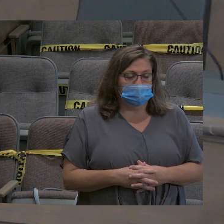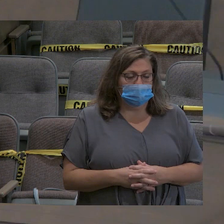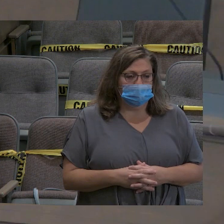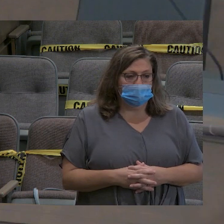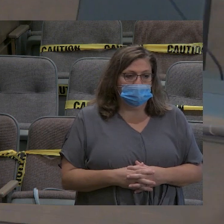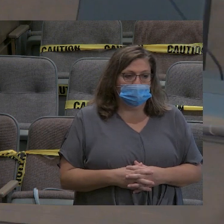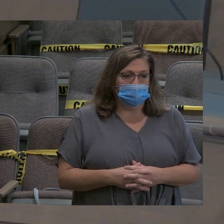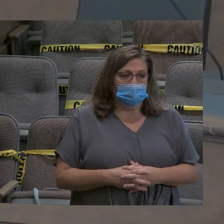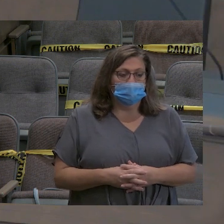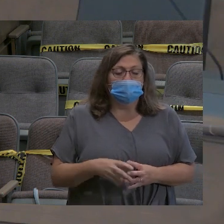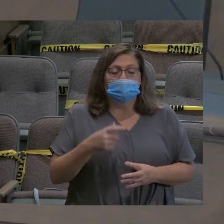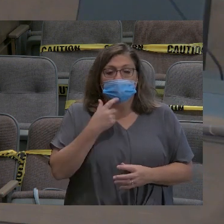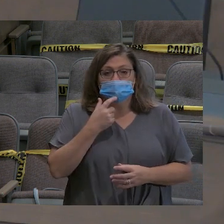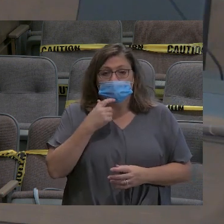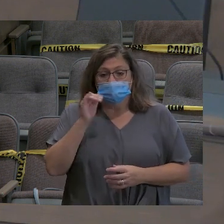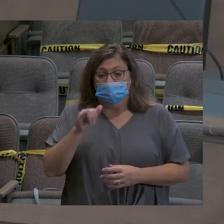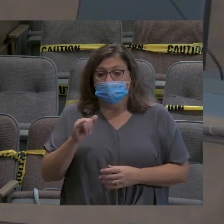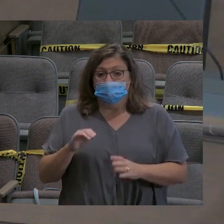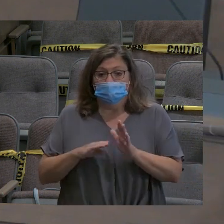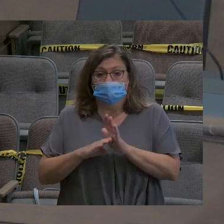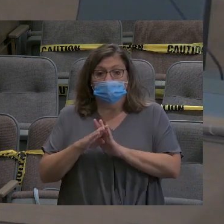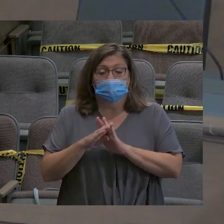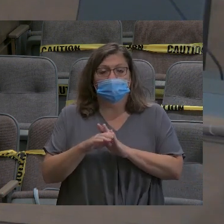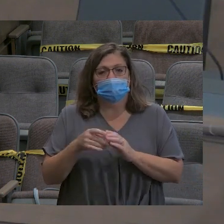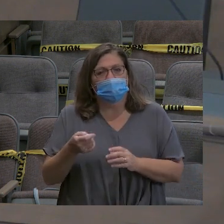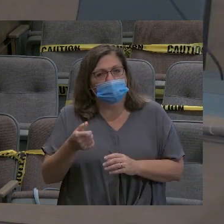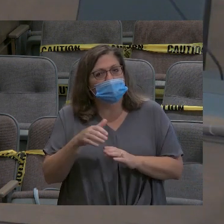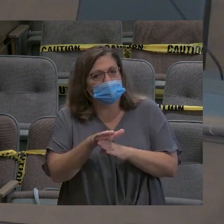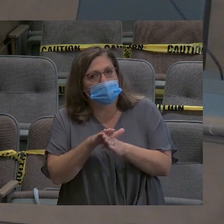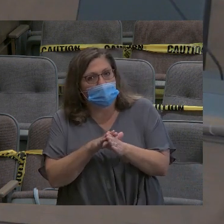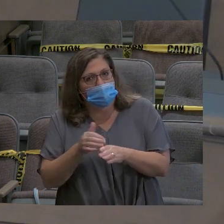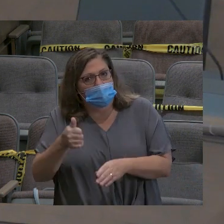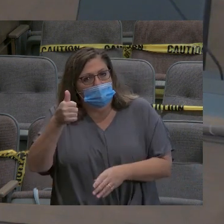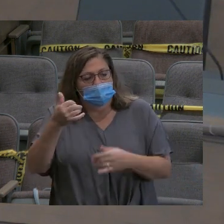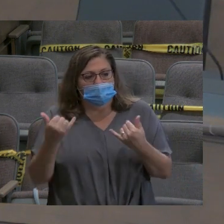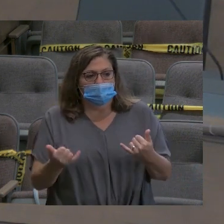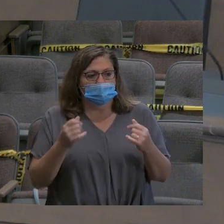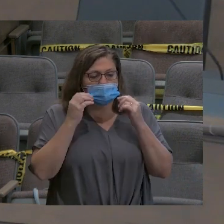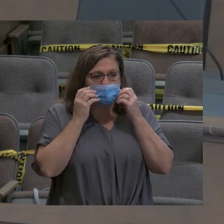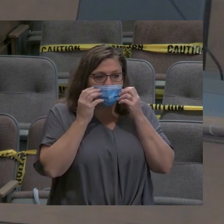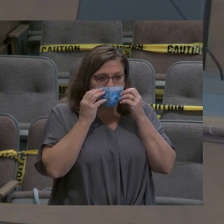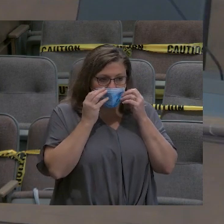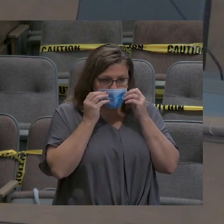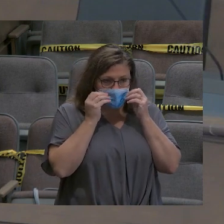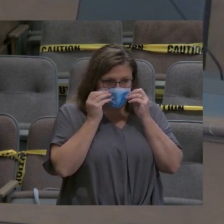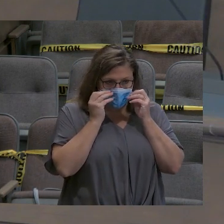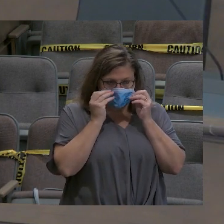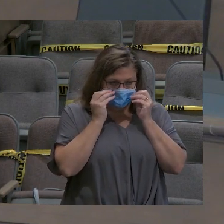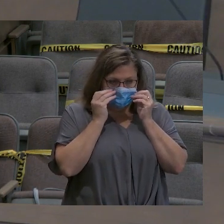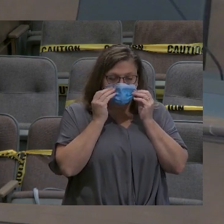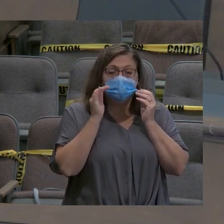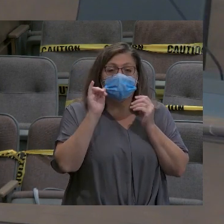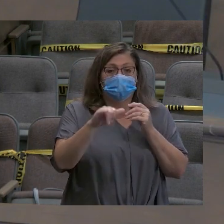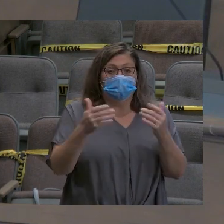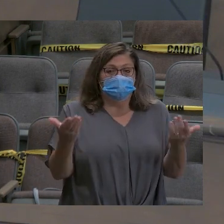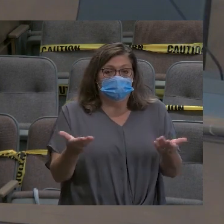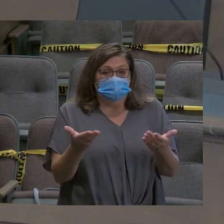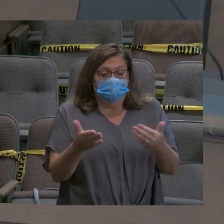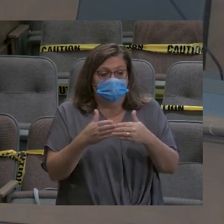increase seems to have slowed. That is the local issue.